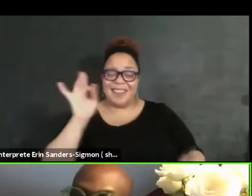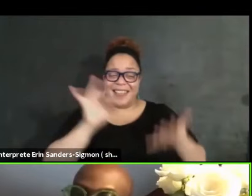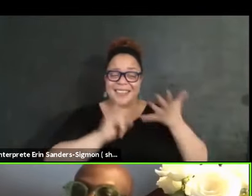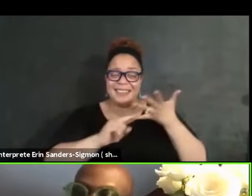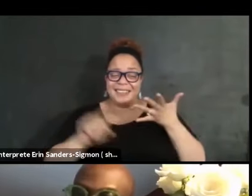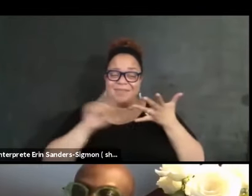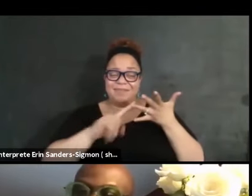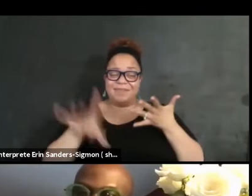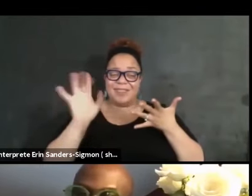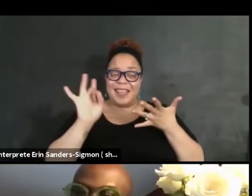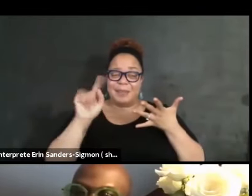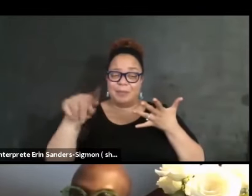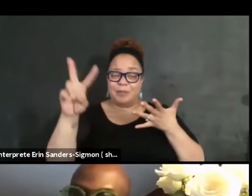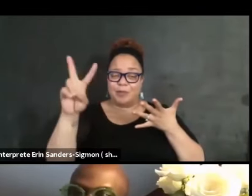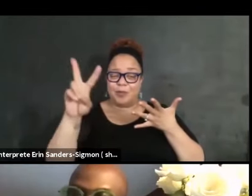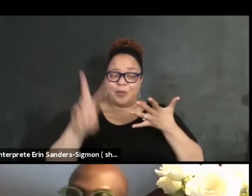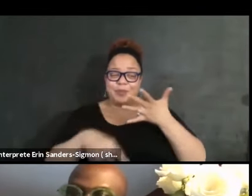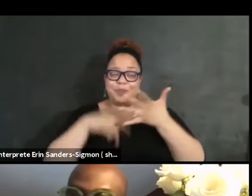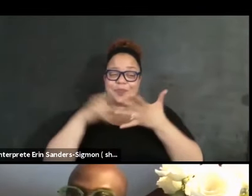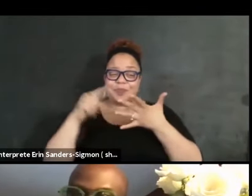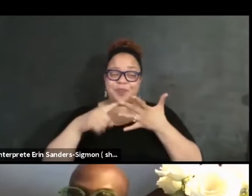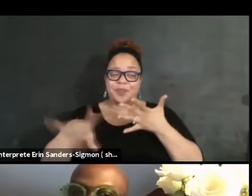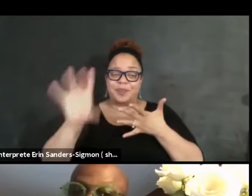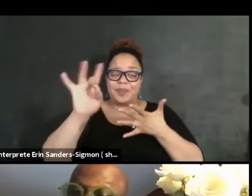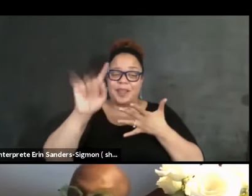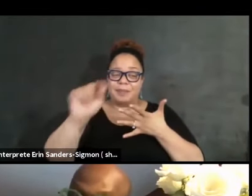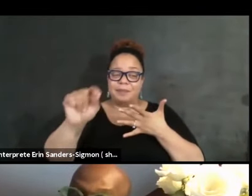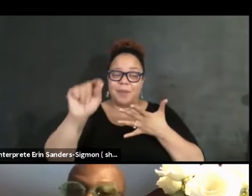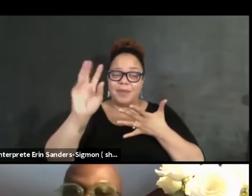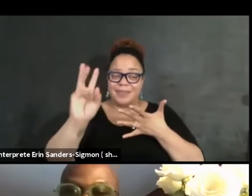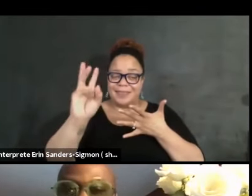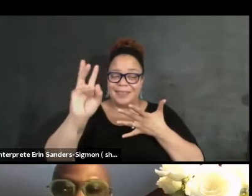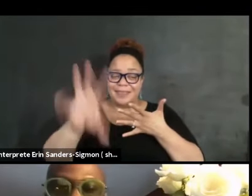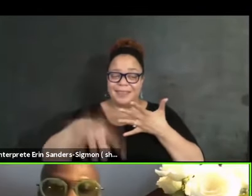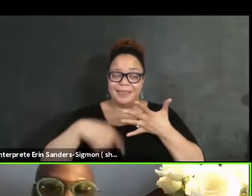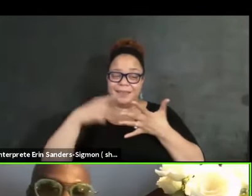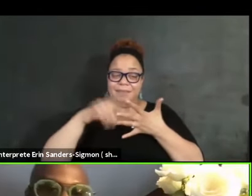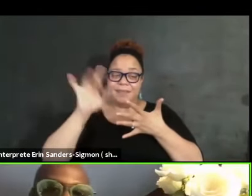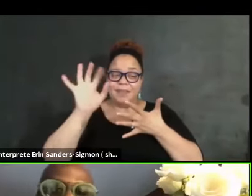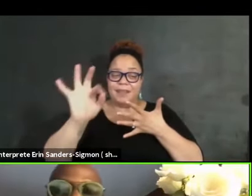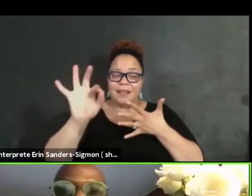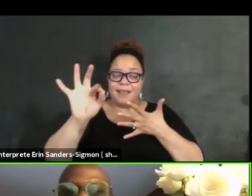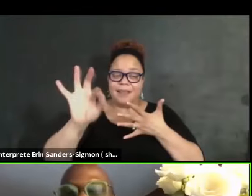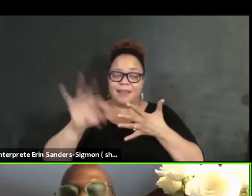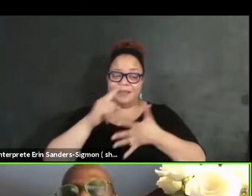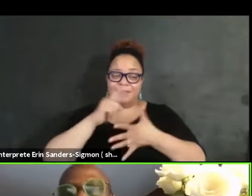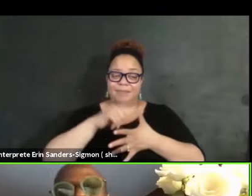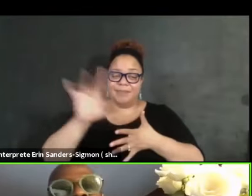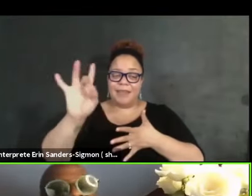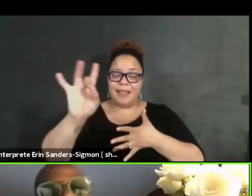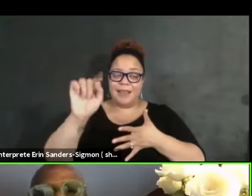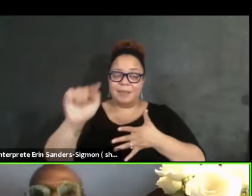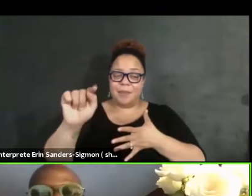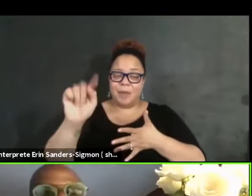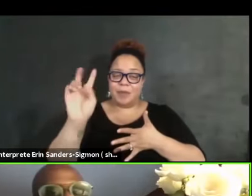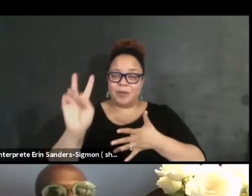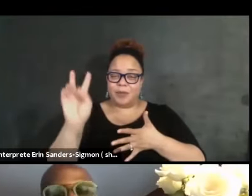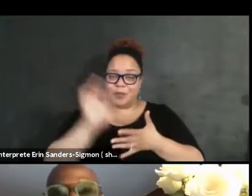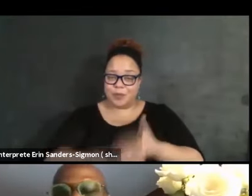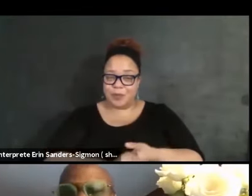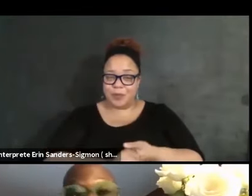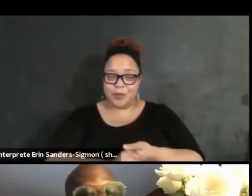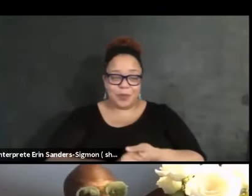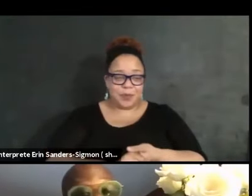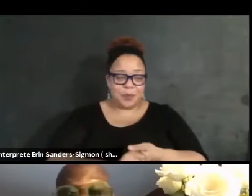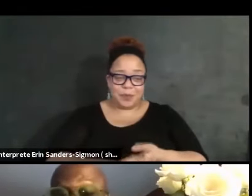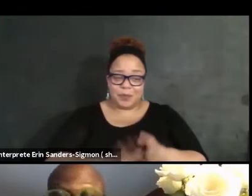8.2, mm-hmm. an 8.6, and a 9, but give okay, it up for that poet. Okay, despite okay. the scores, I Ooh. See the chat going